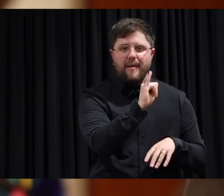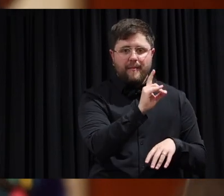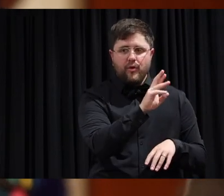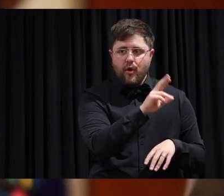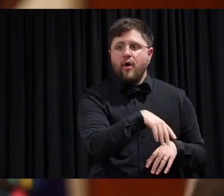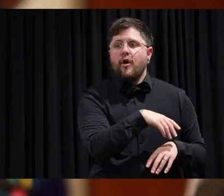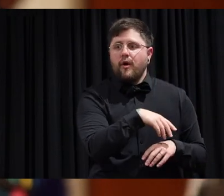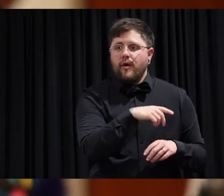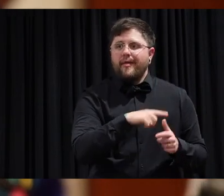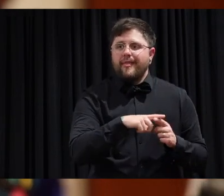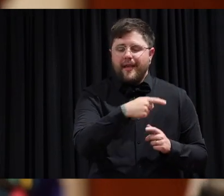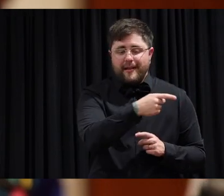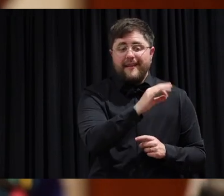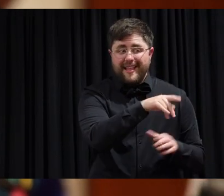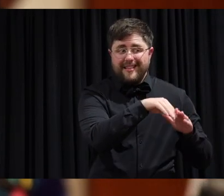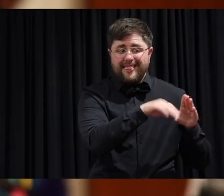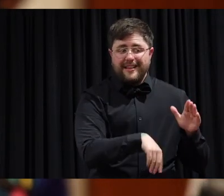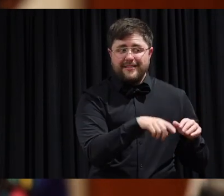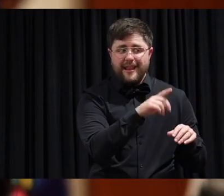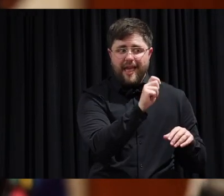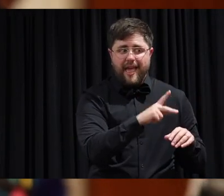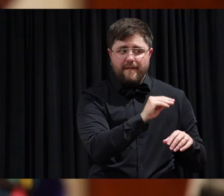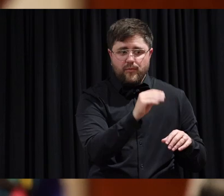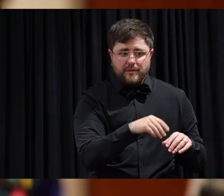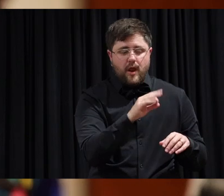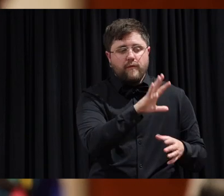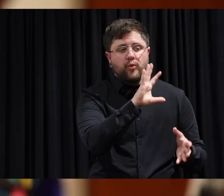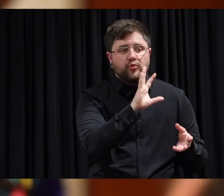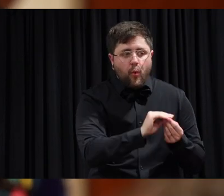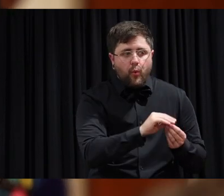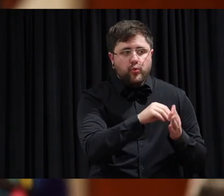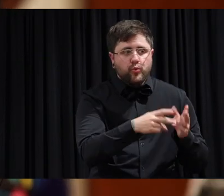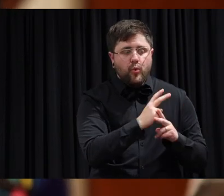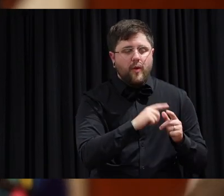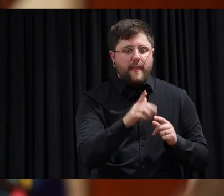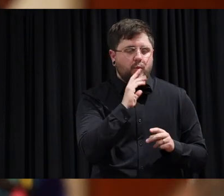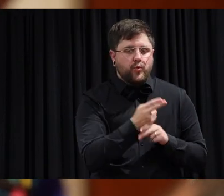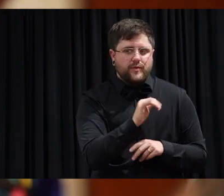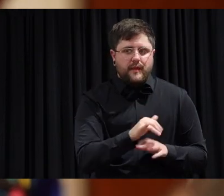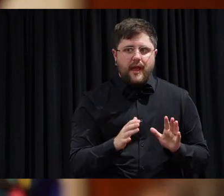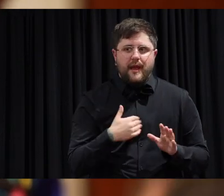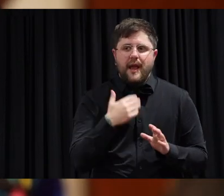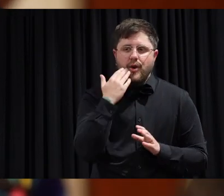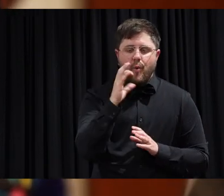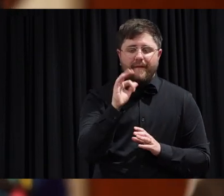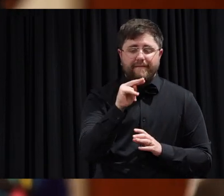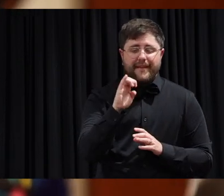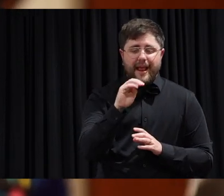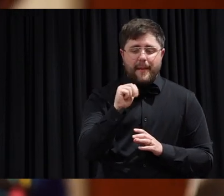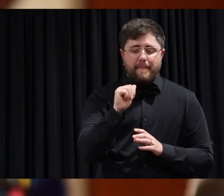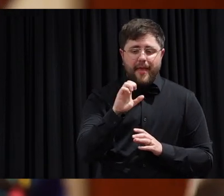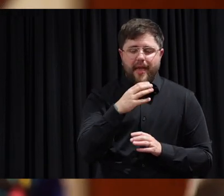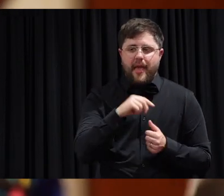that payment amount is less than the 0.5% of your total student loans, that's what they'll use. I know that Fannie Mae